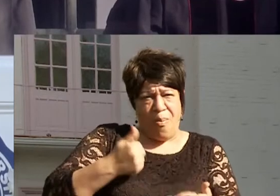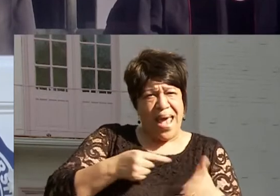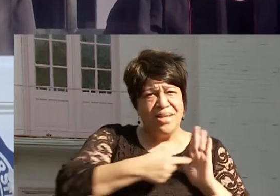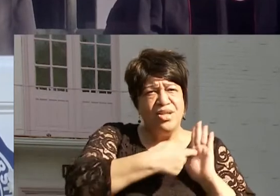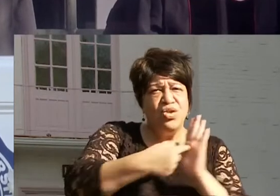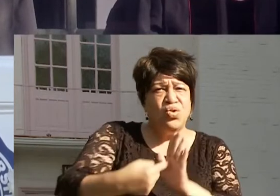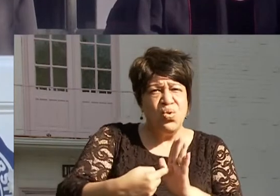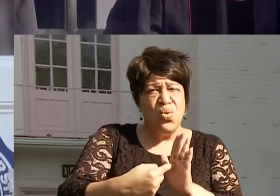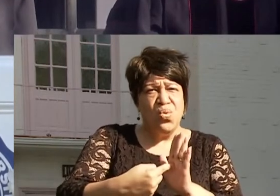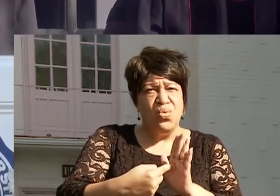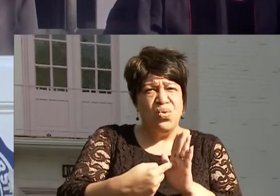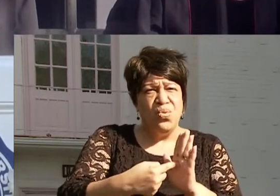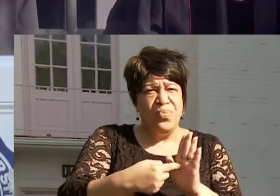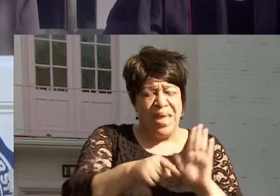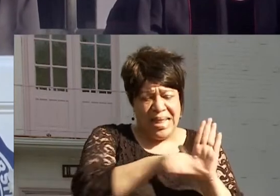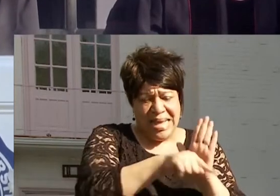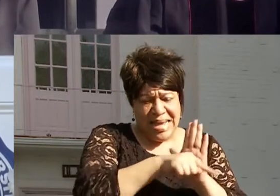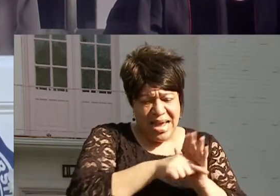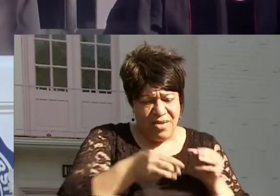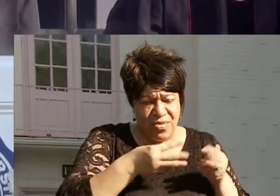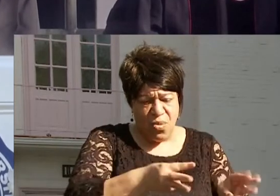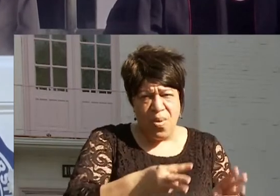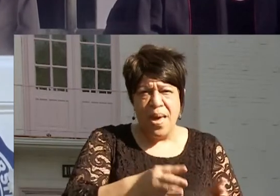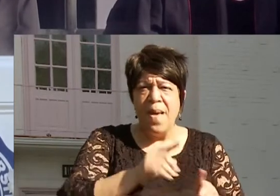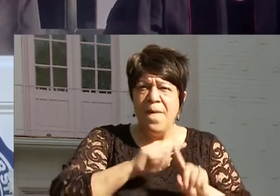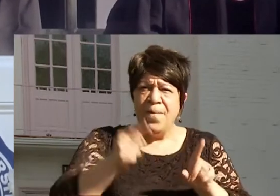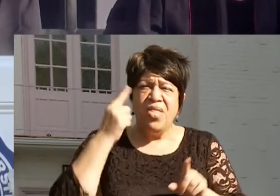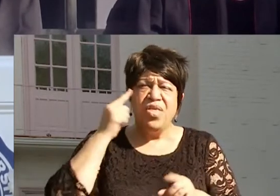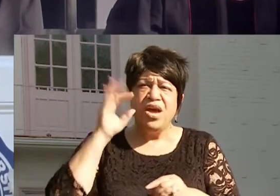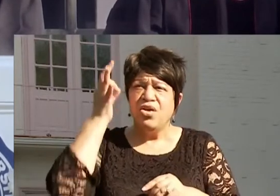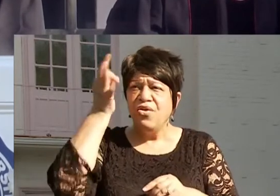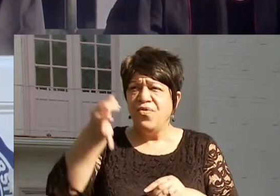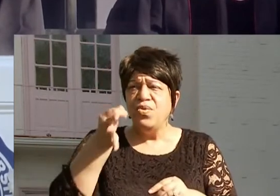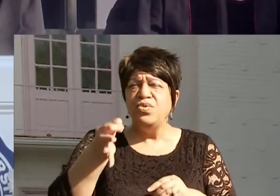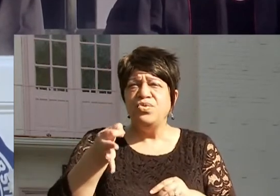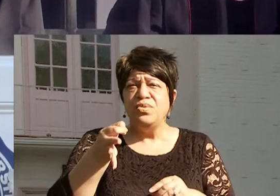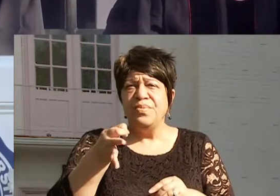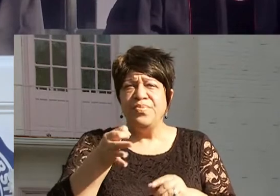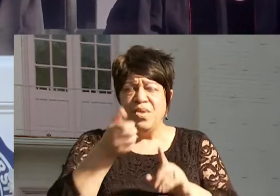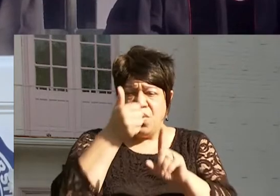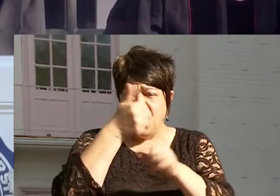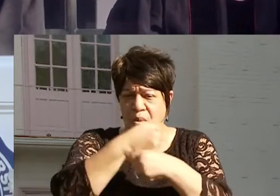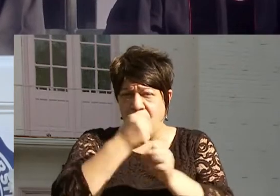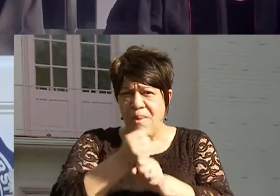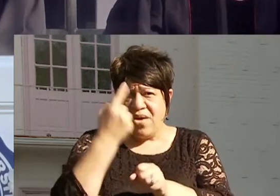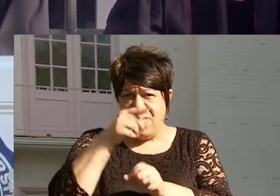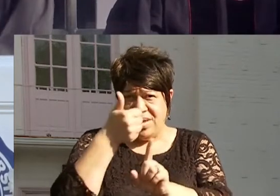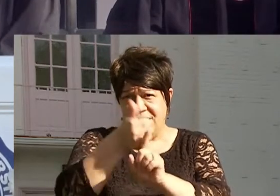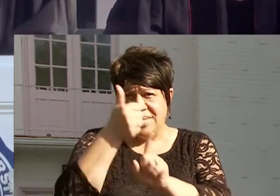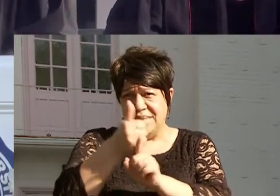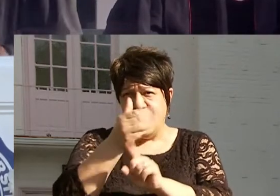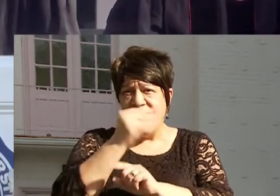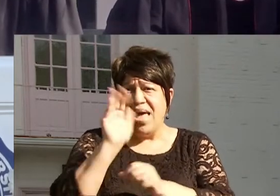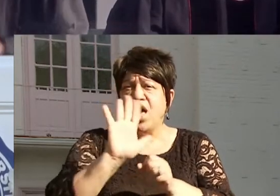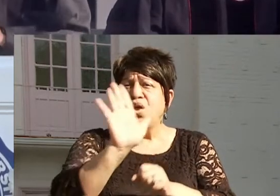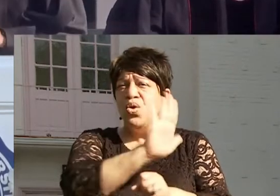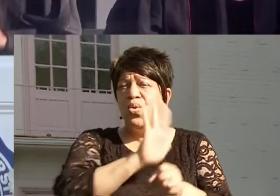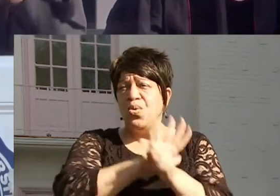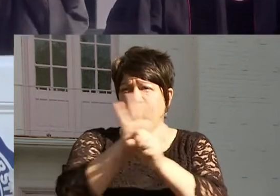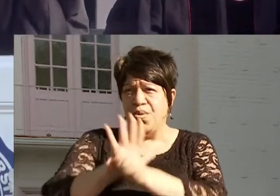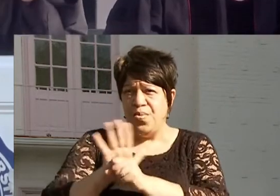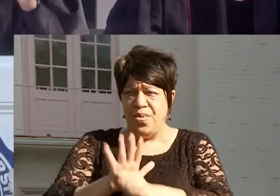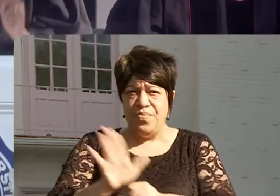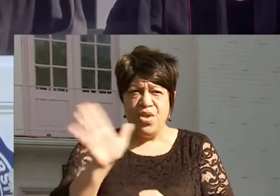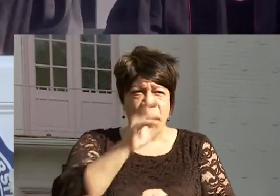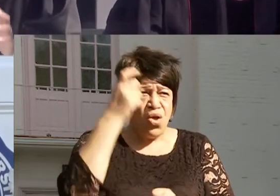know that the future is what you make for yourself and your community. For the record, this mindset is only